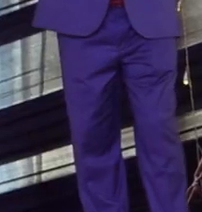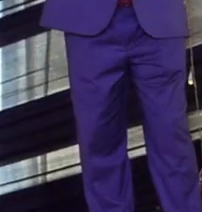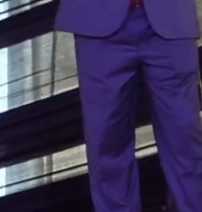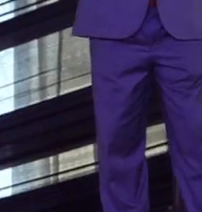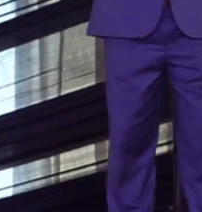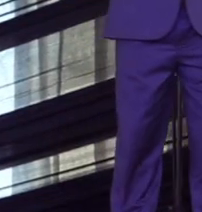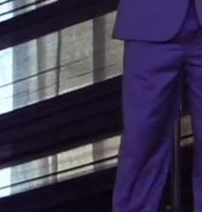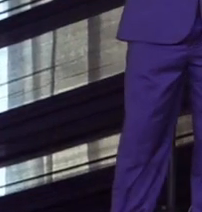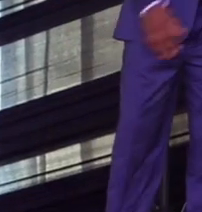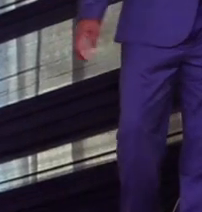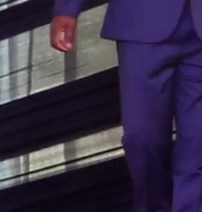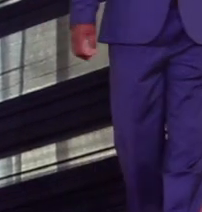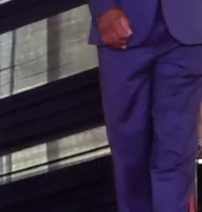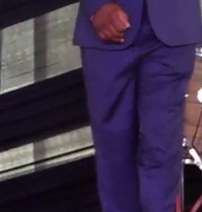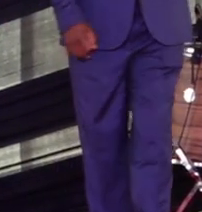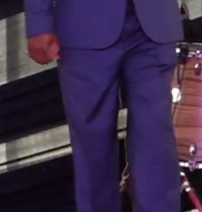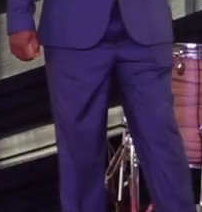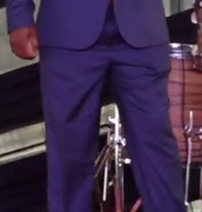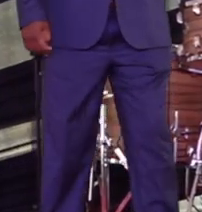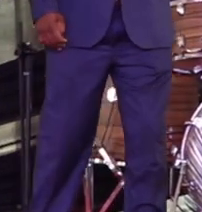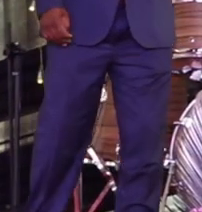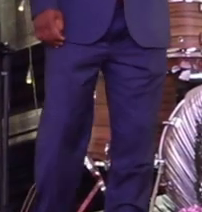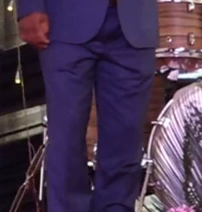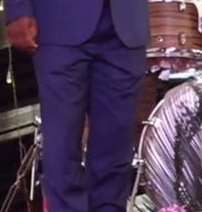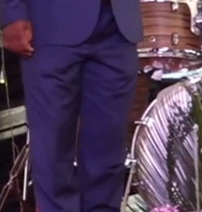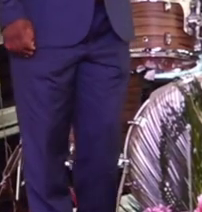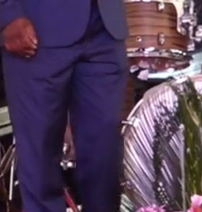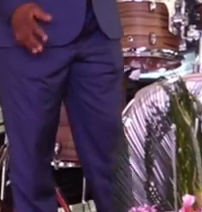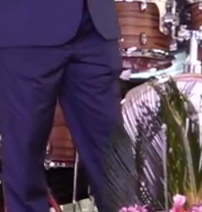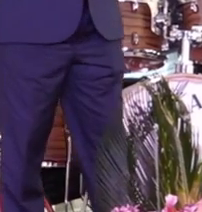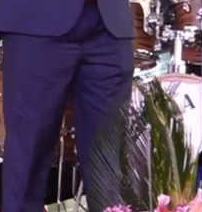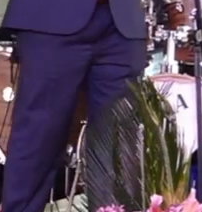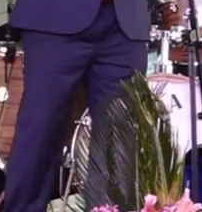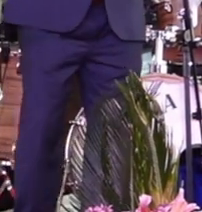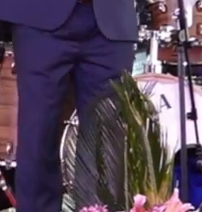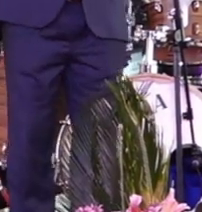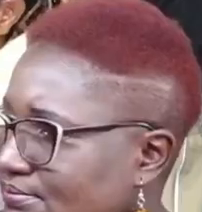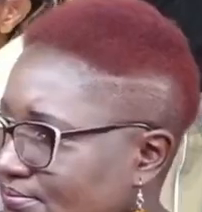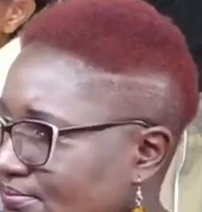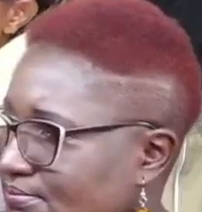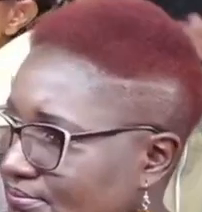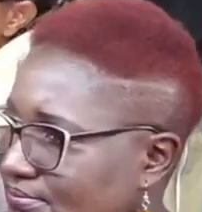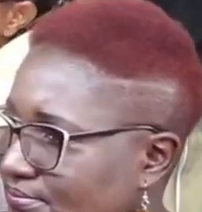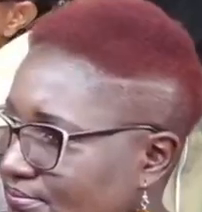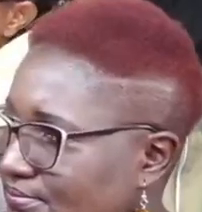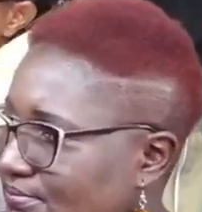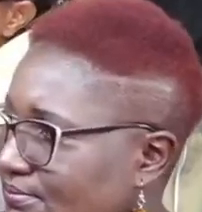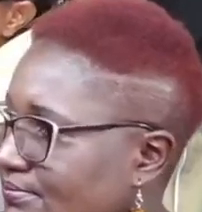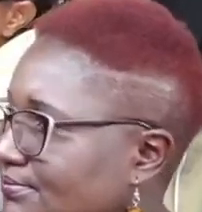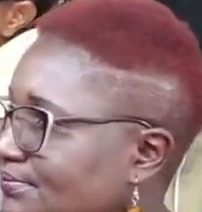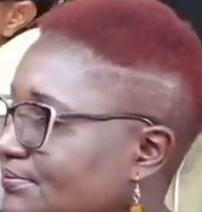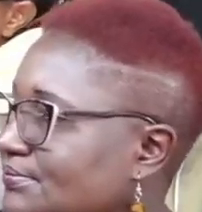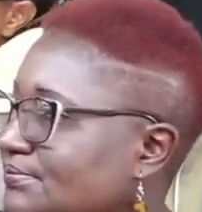Christ? How many of you know we need the love of God this morning? How many of you